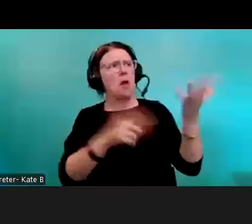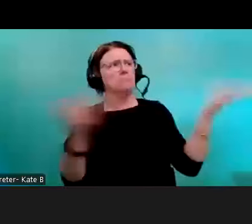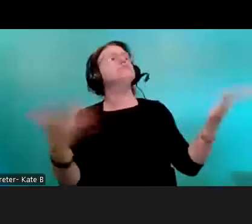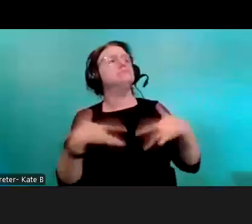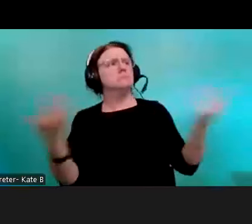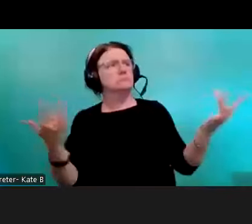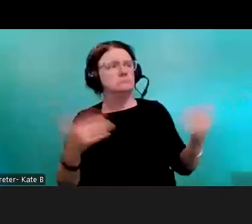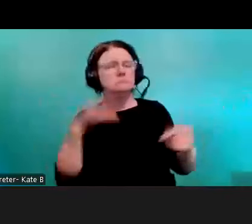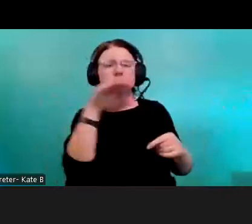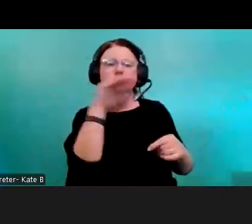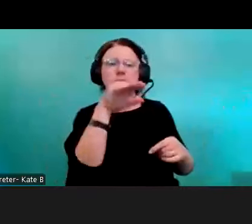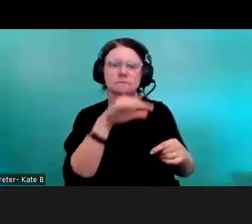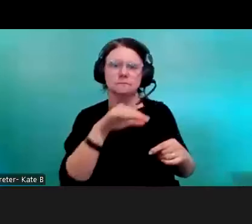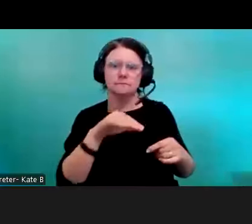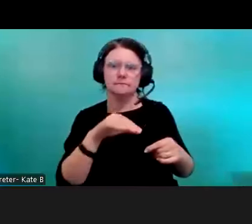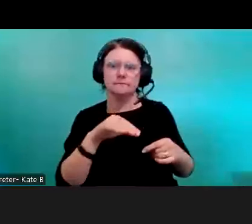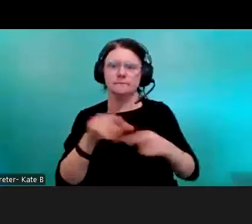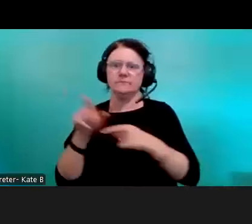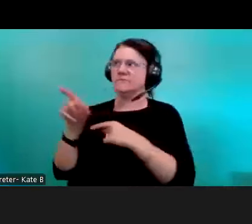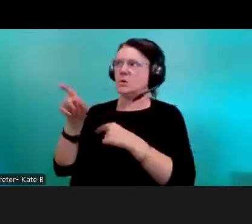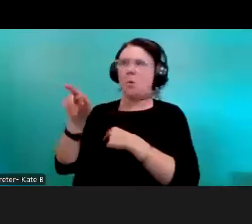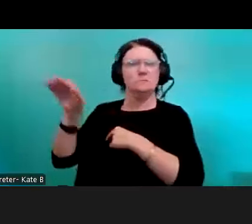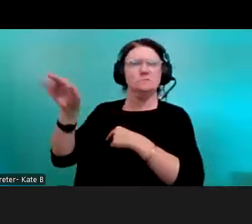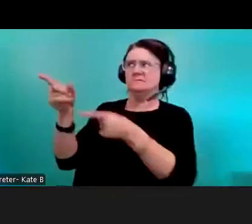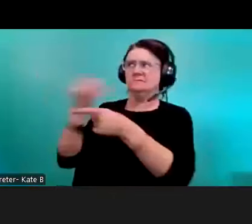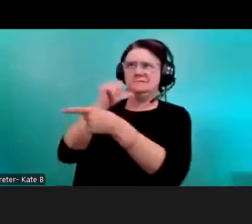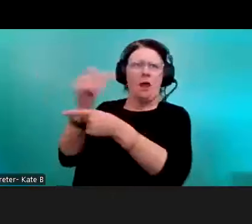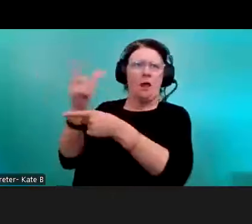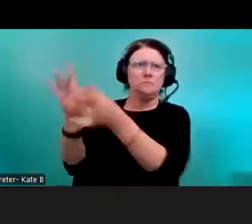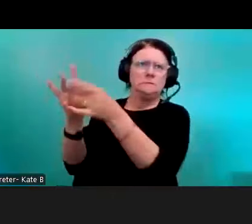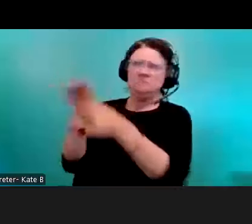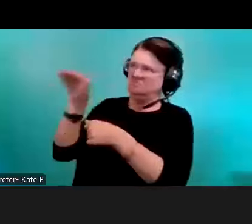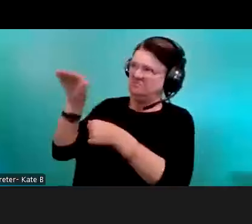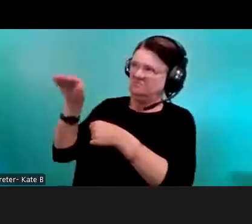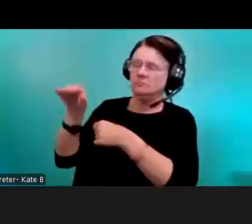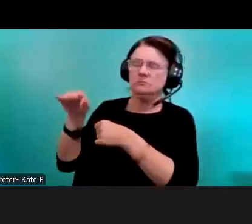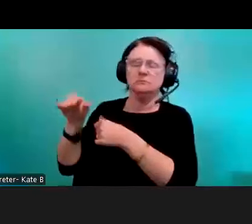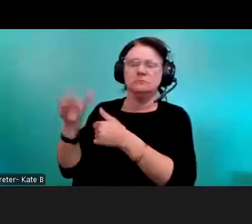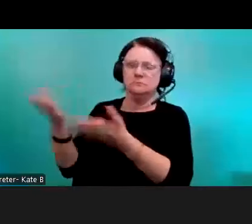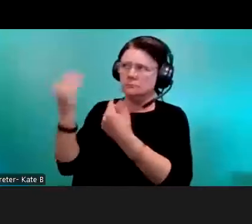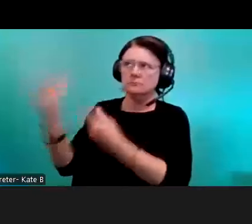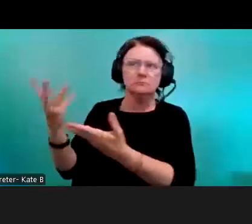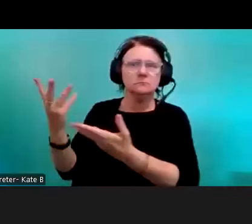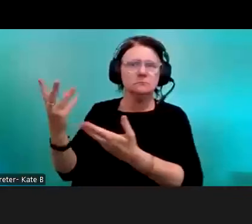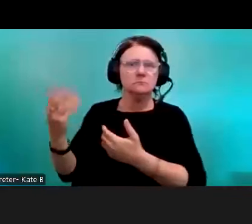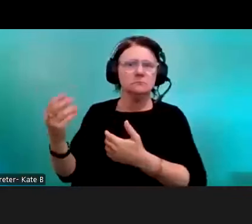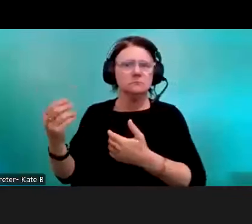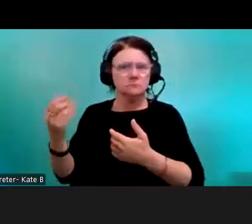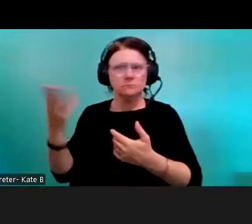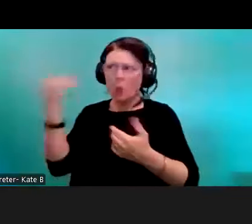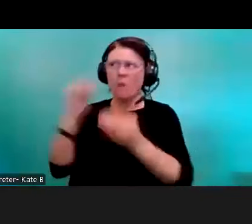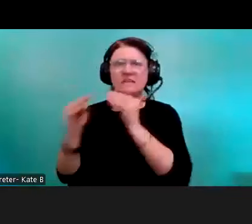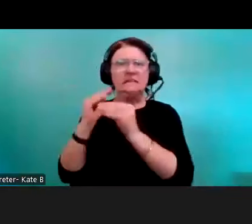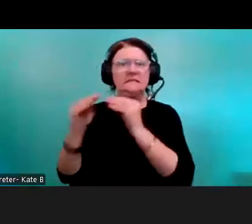be that voice, the squeaky wheel that, keeps bringing it up on their radar and letting them know you're not going to go away until it's addressed.